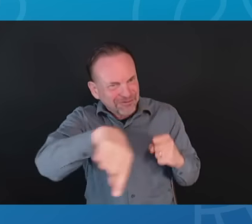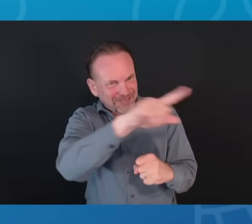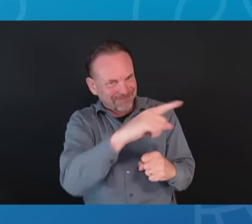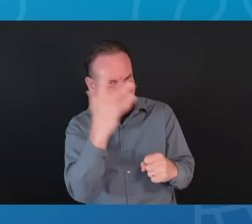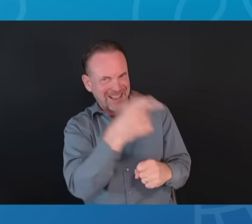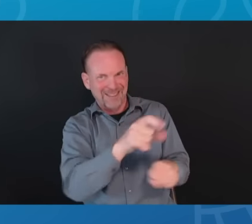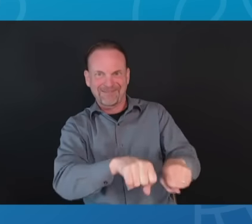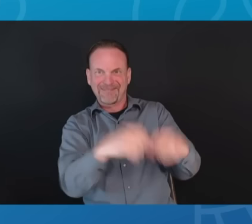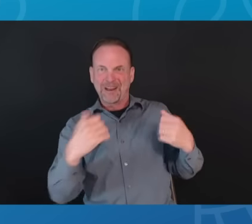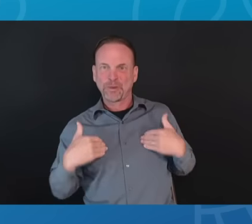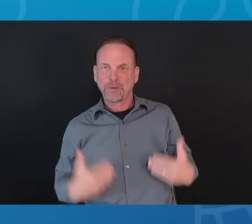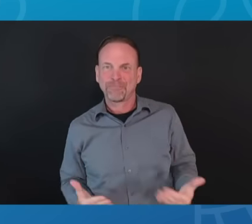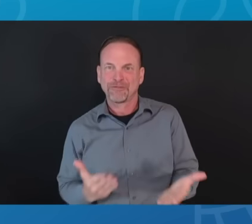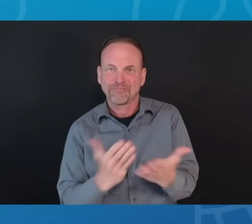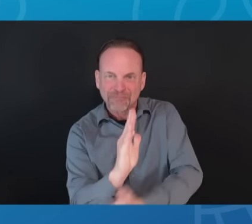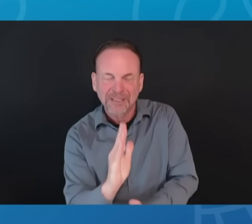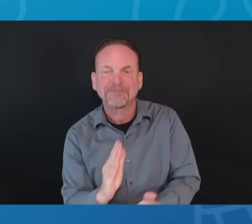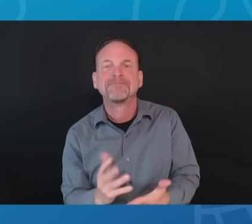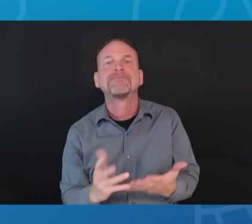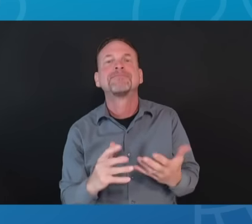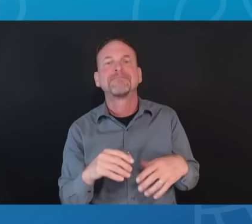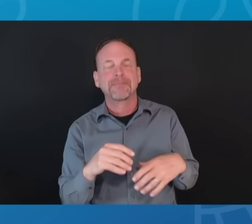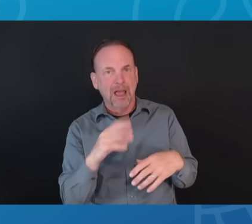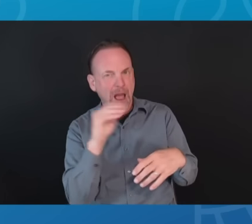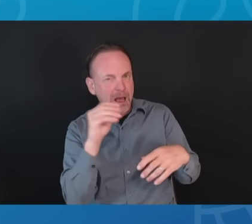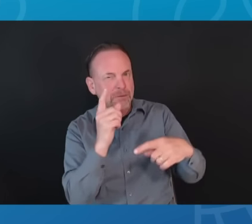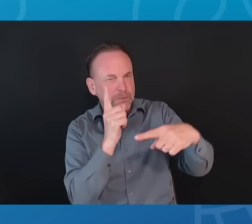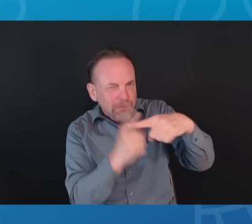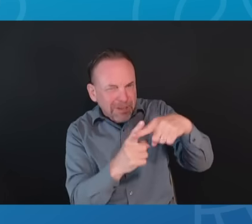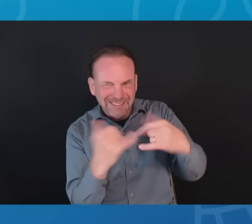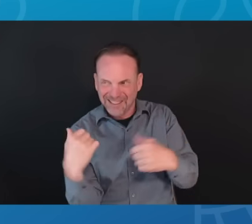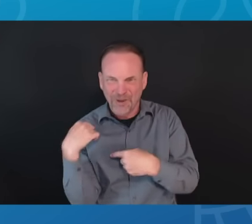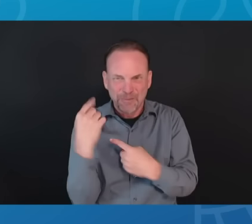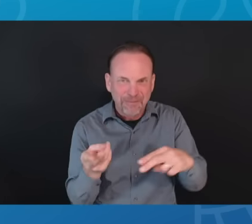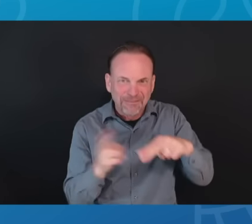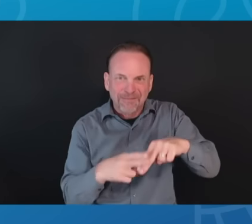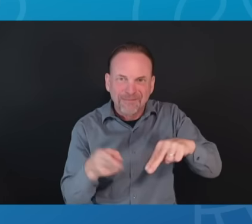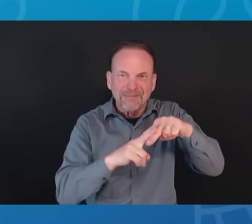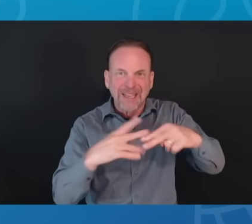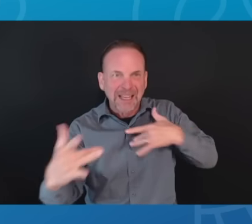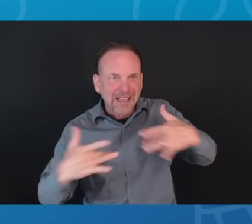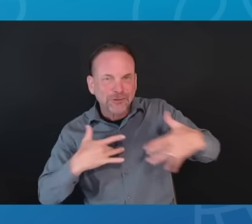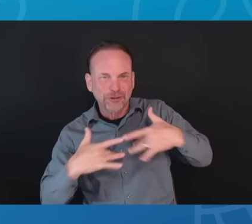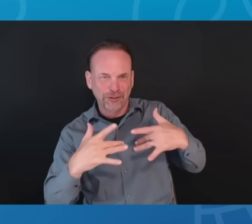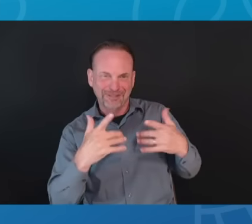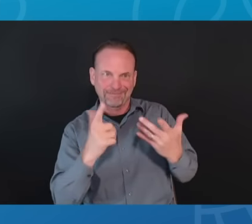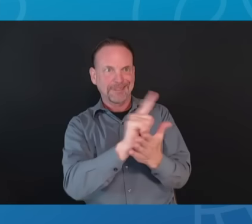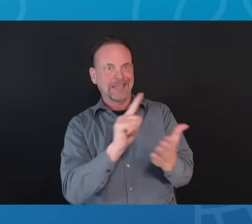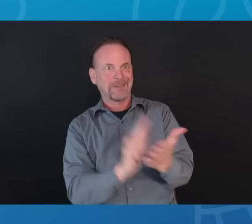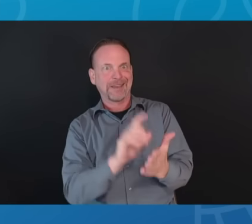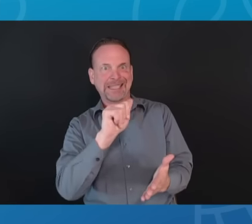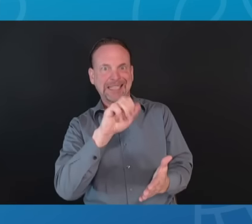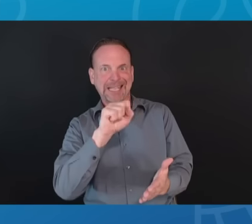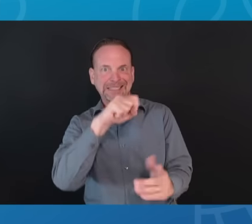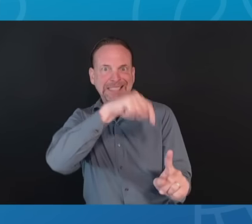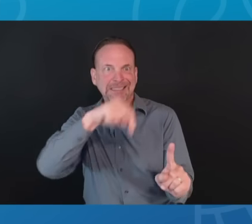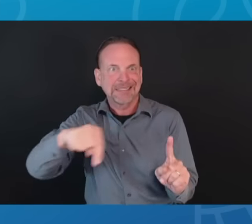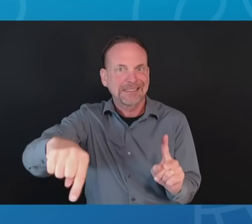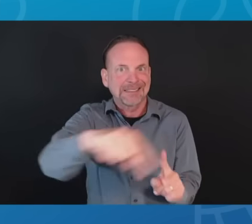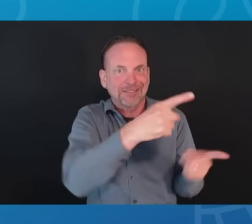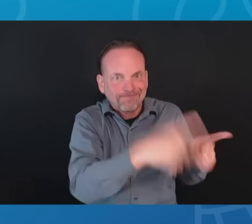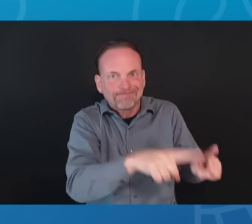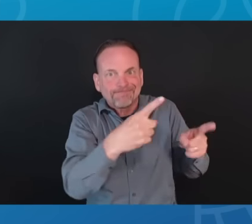surrounding the increasing number of legal cases being filed against innocent individuals, like such a